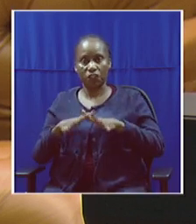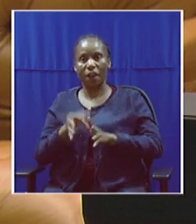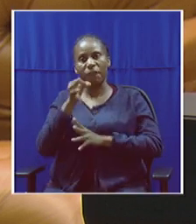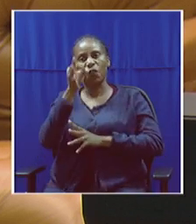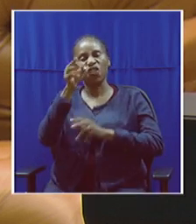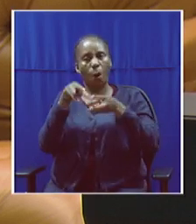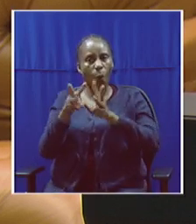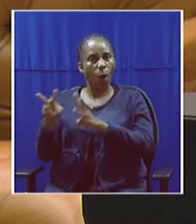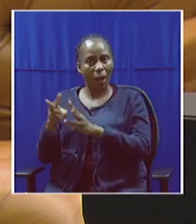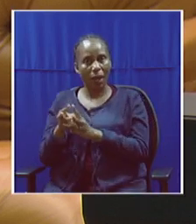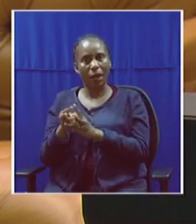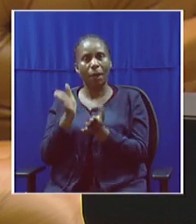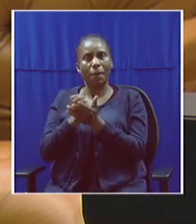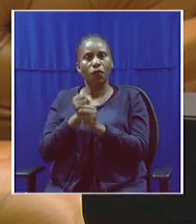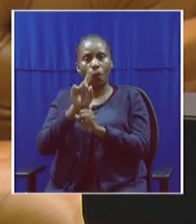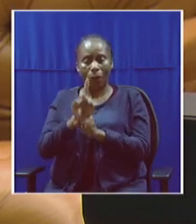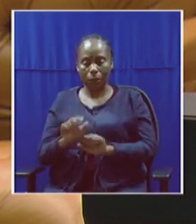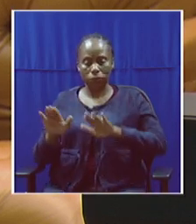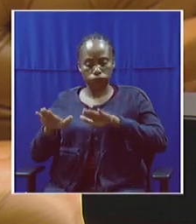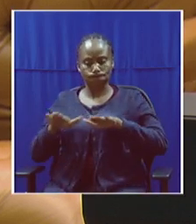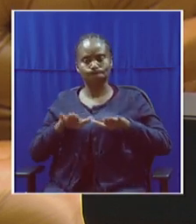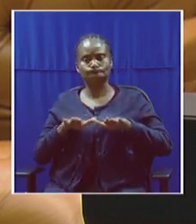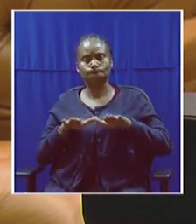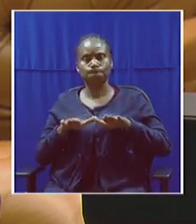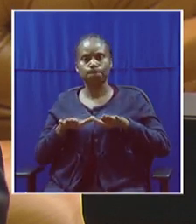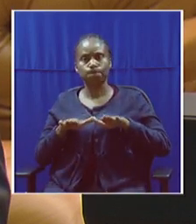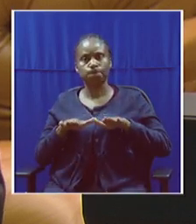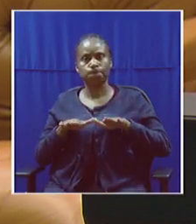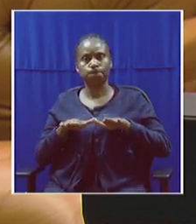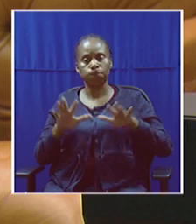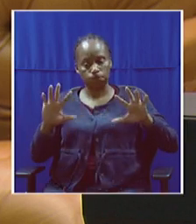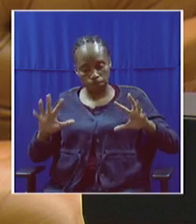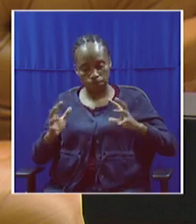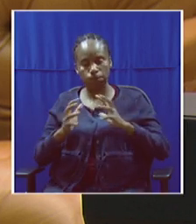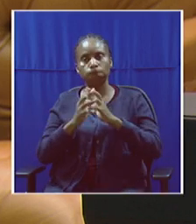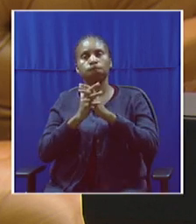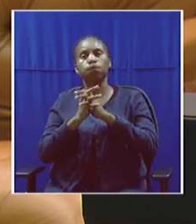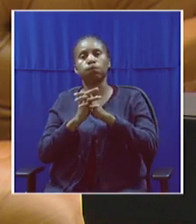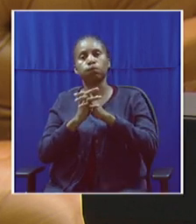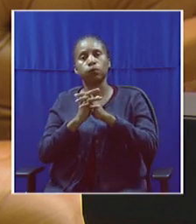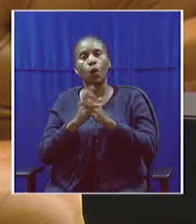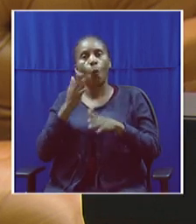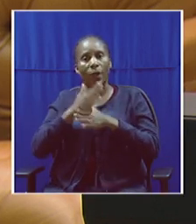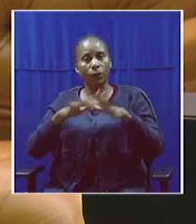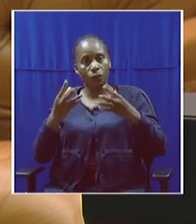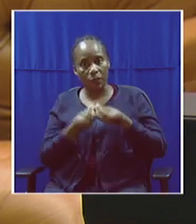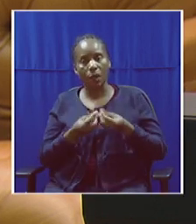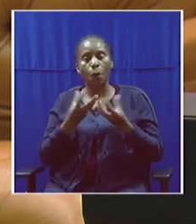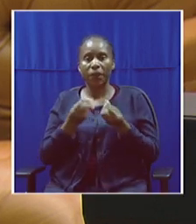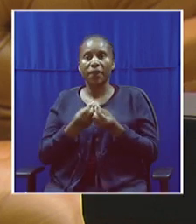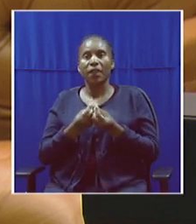to ensure St sustainability there's collaboration being explored with institutions of Higher